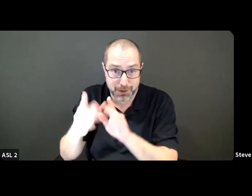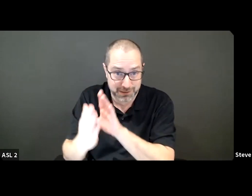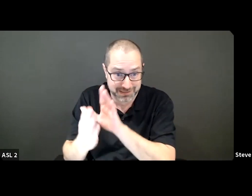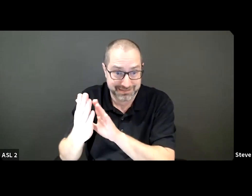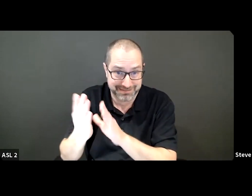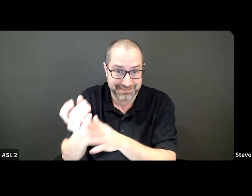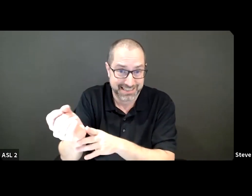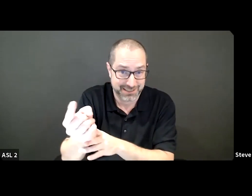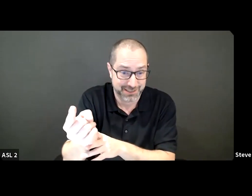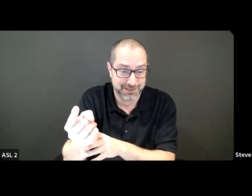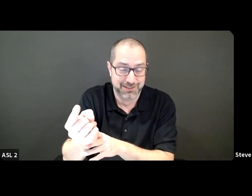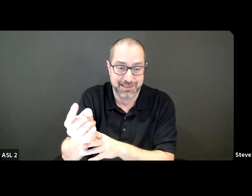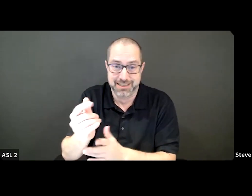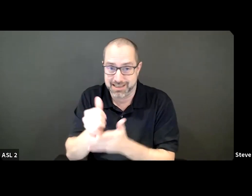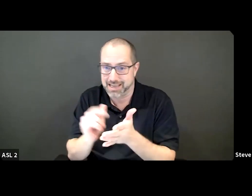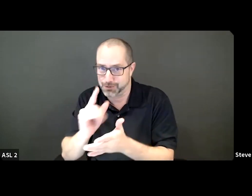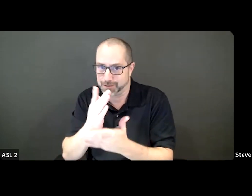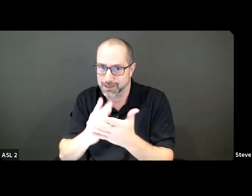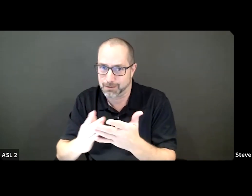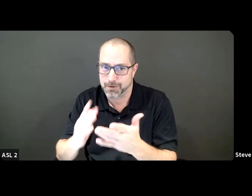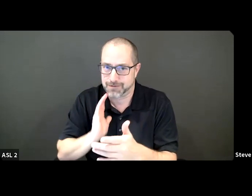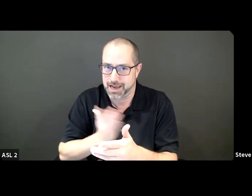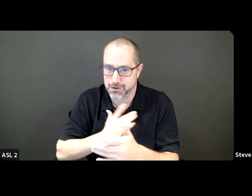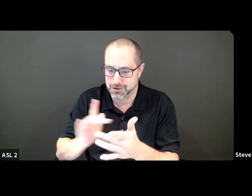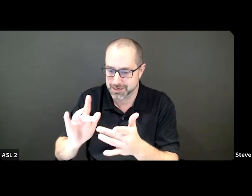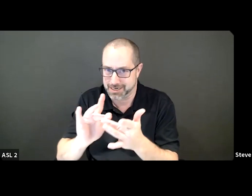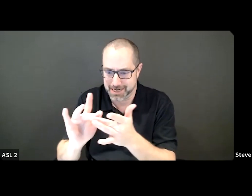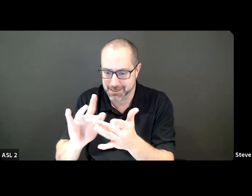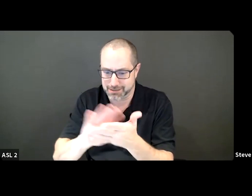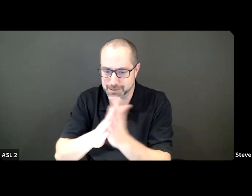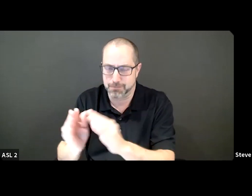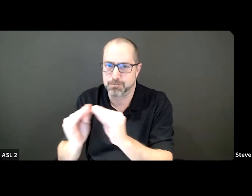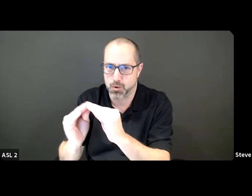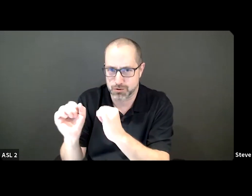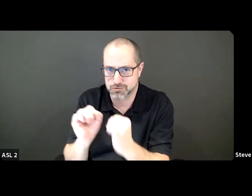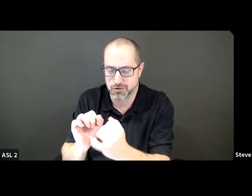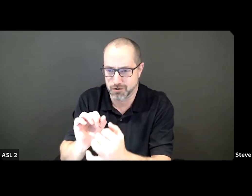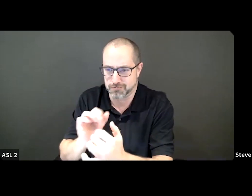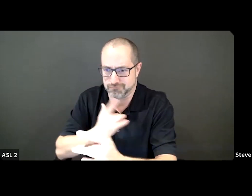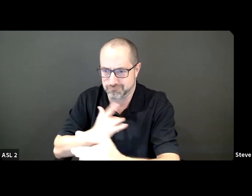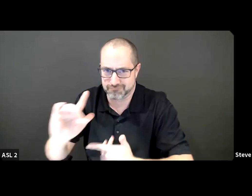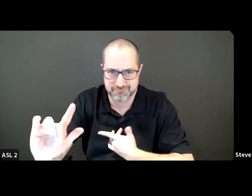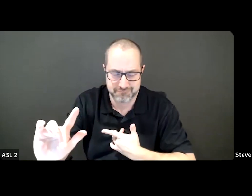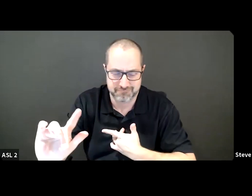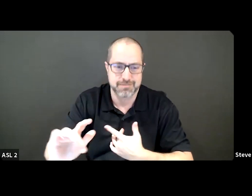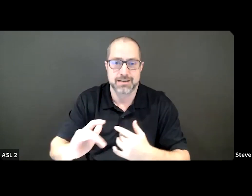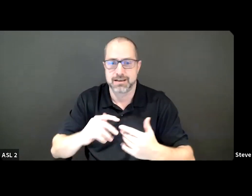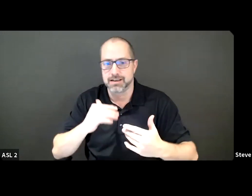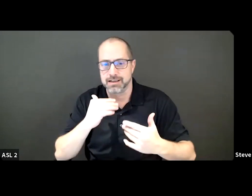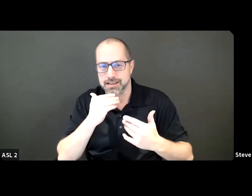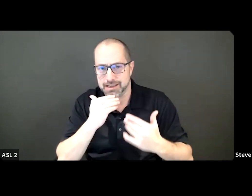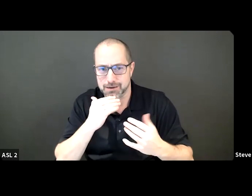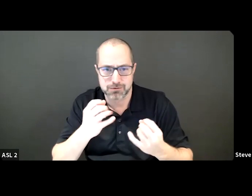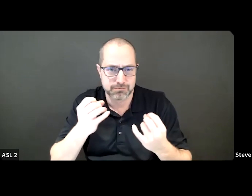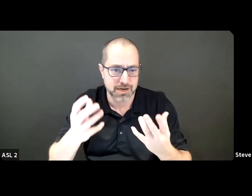where some of our connections get even stronger. And thank you so much. All of the sessions will